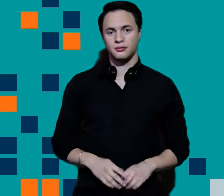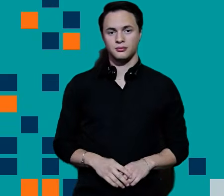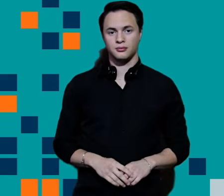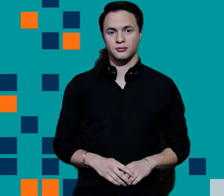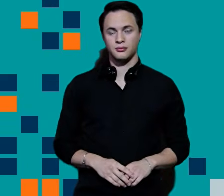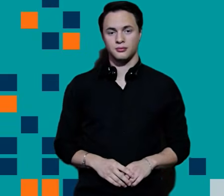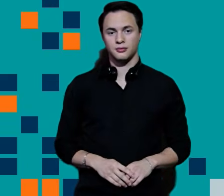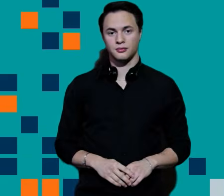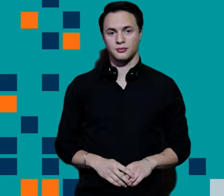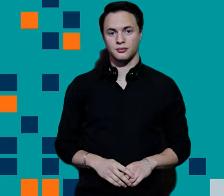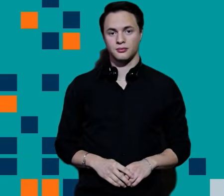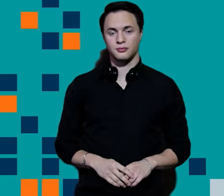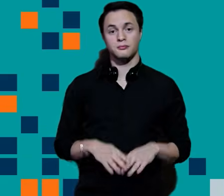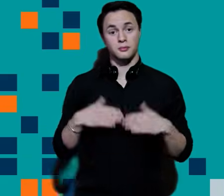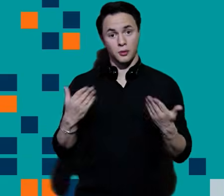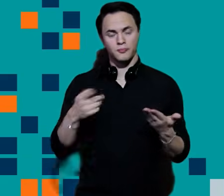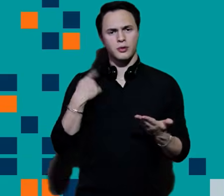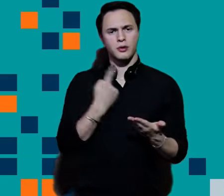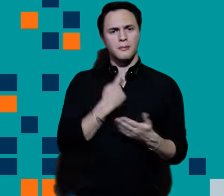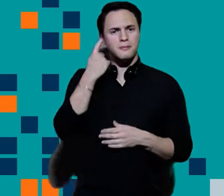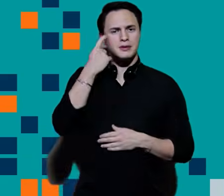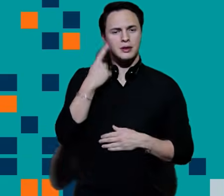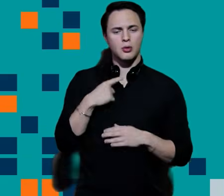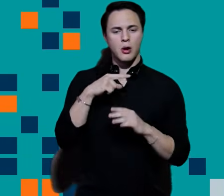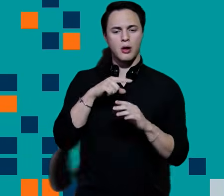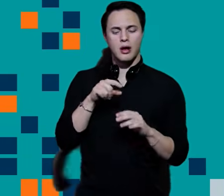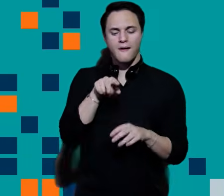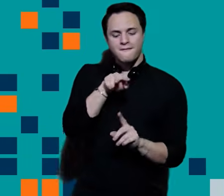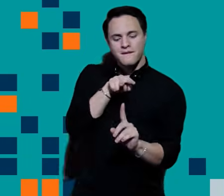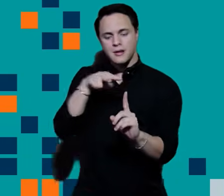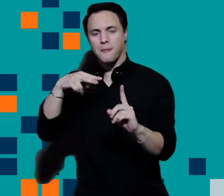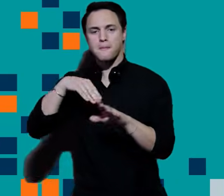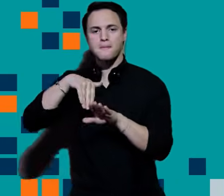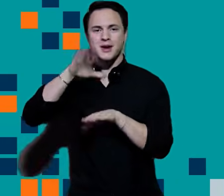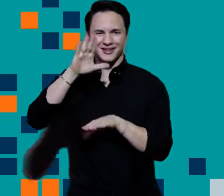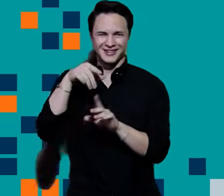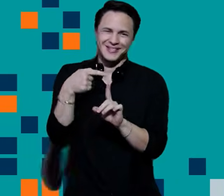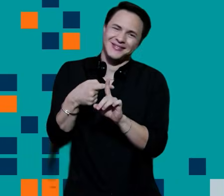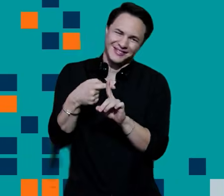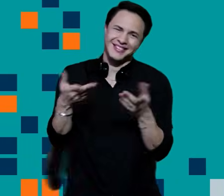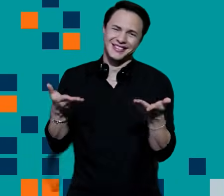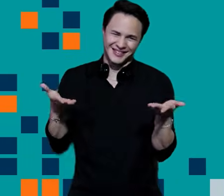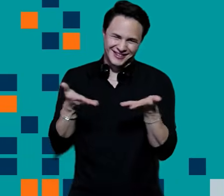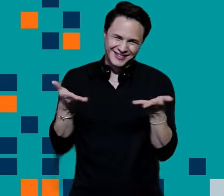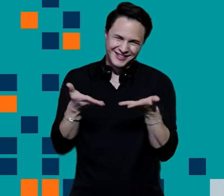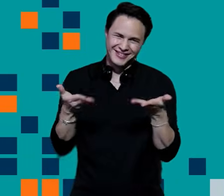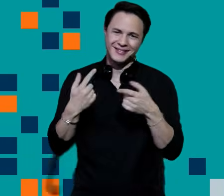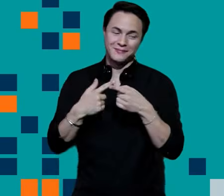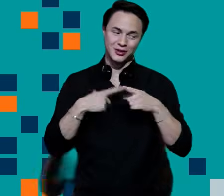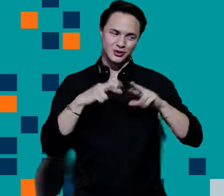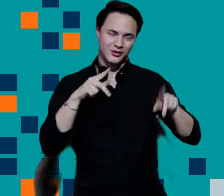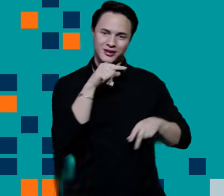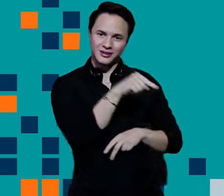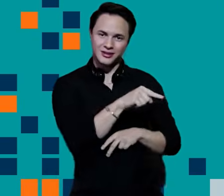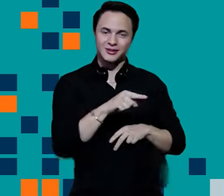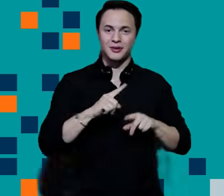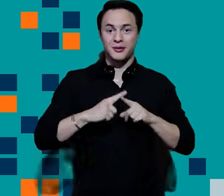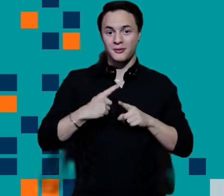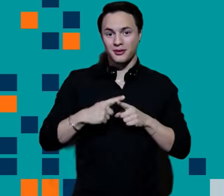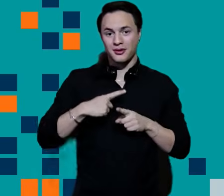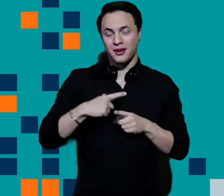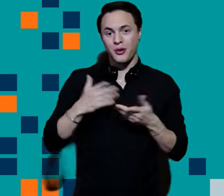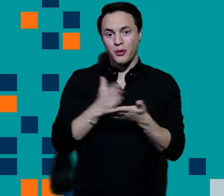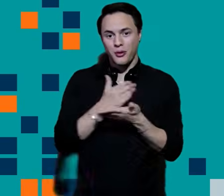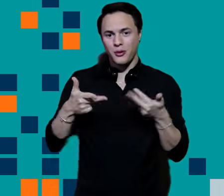Should we shift back to the more positive side of environmental enrichment? What do you think? Do you think we should sort of move into something